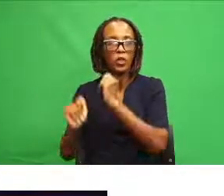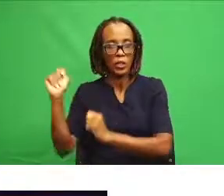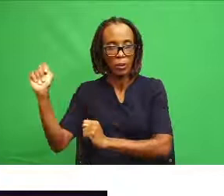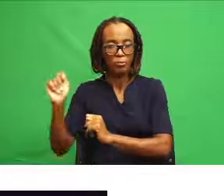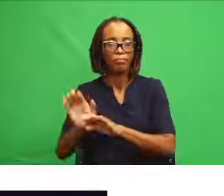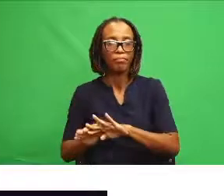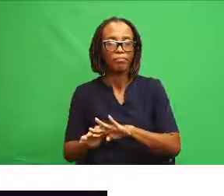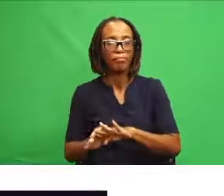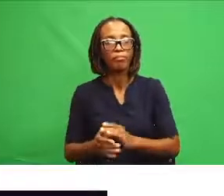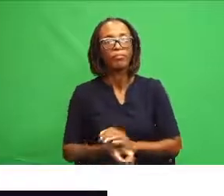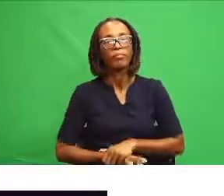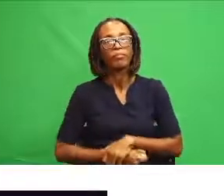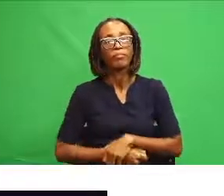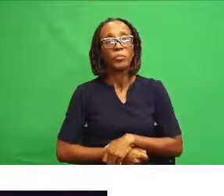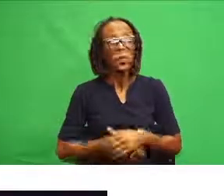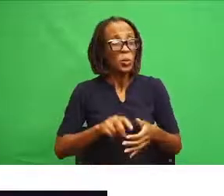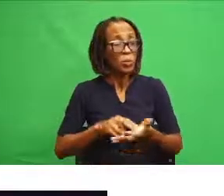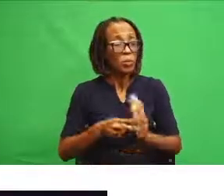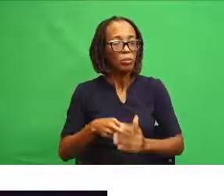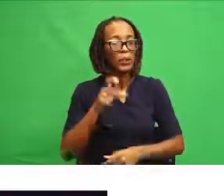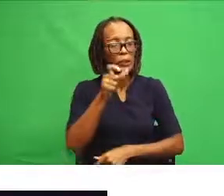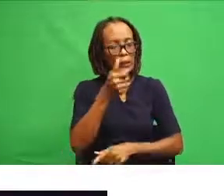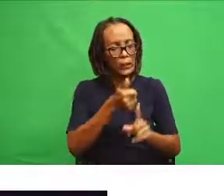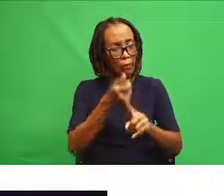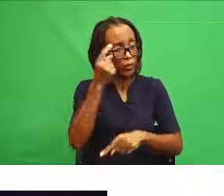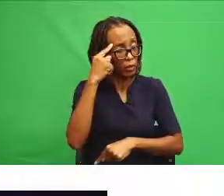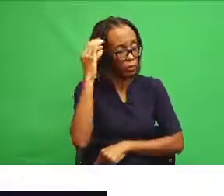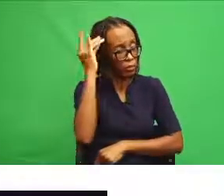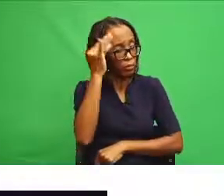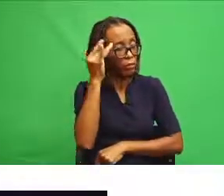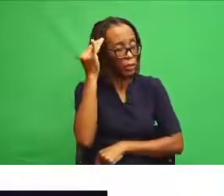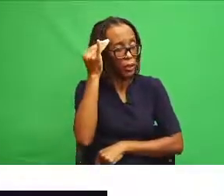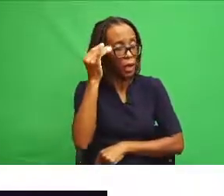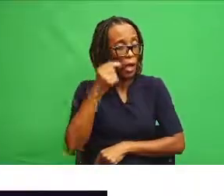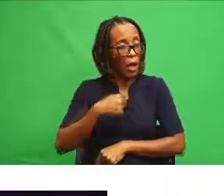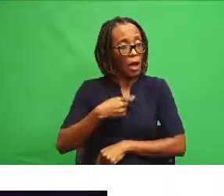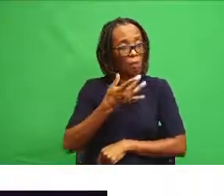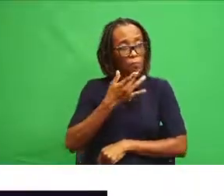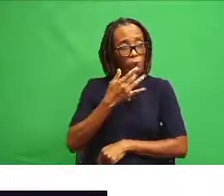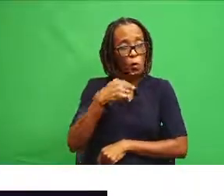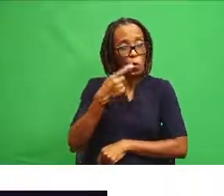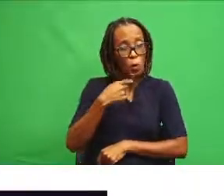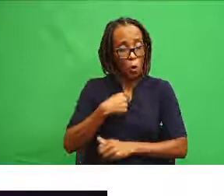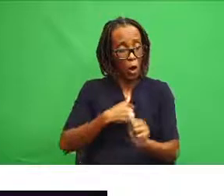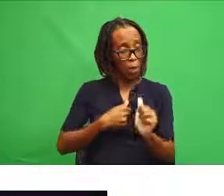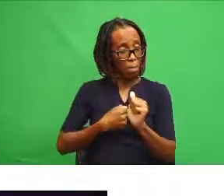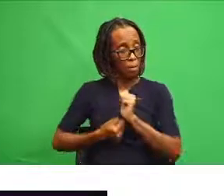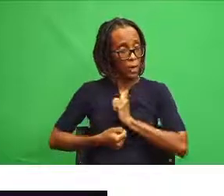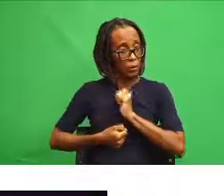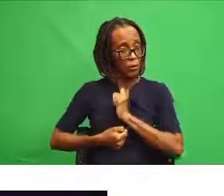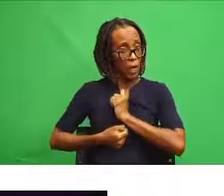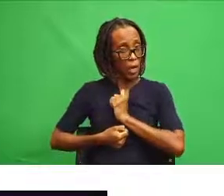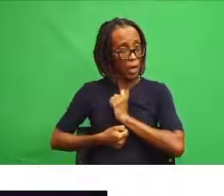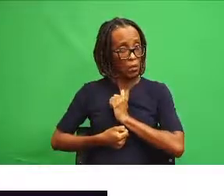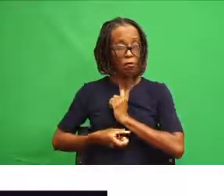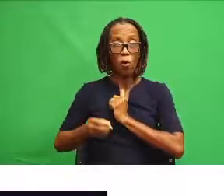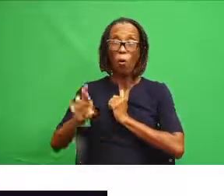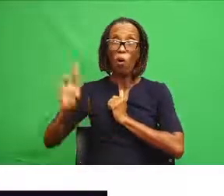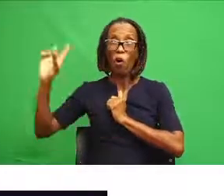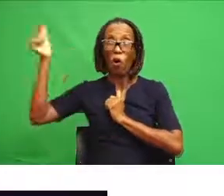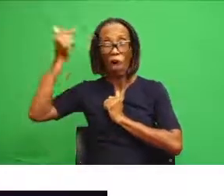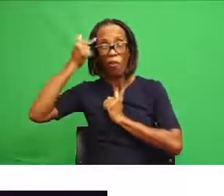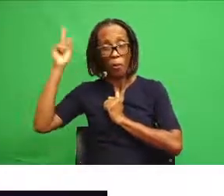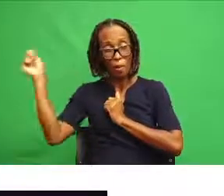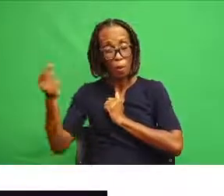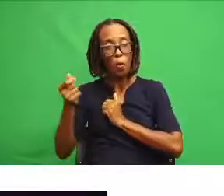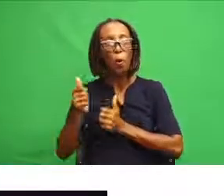Tobago. So you really have to say to yourself, which do I prefer? Do I want to direct it, or do I